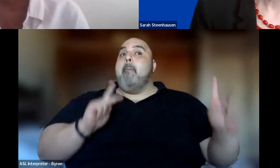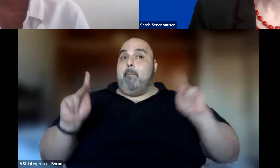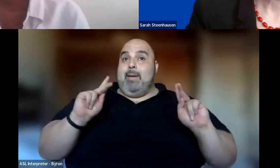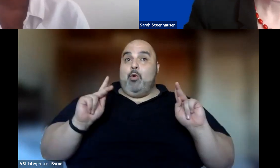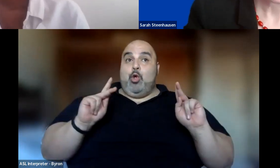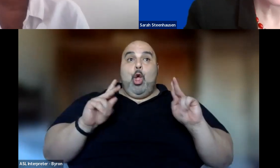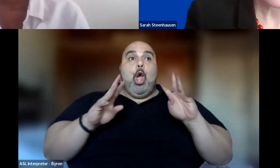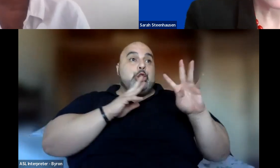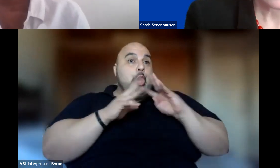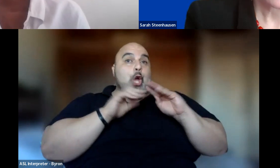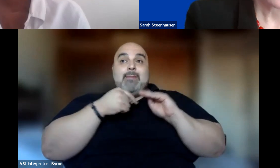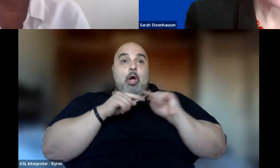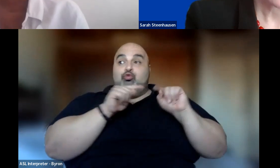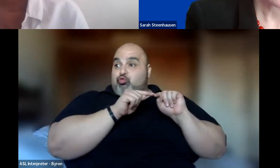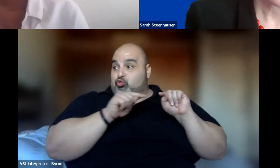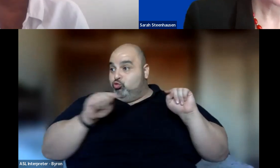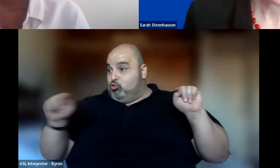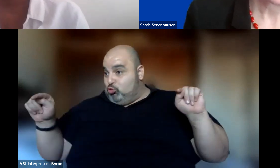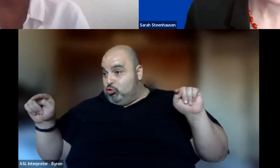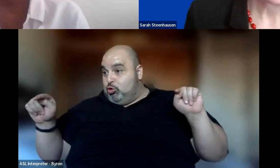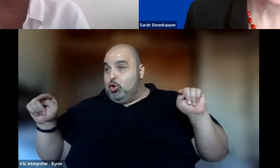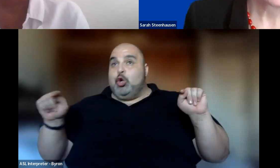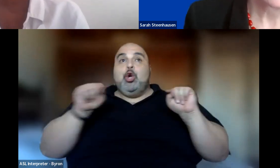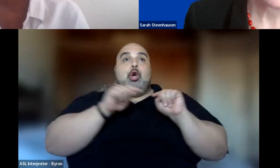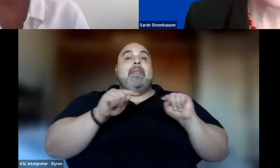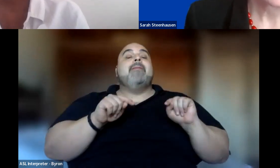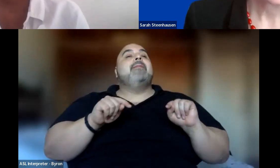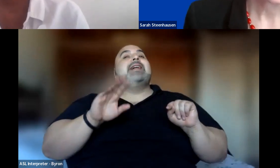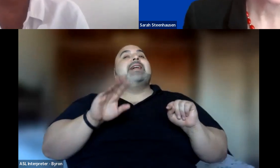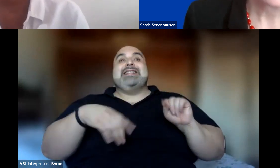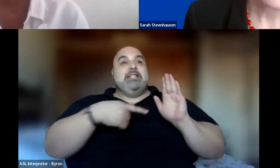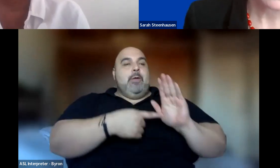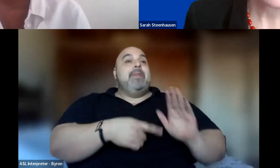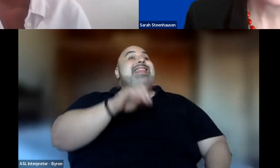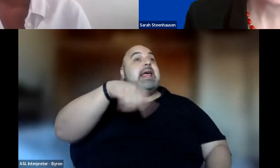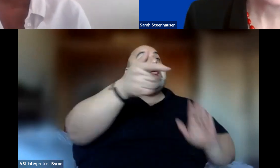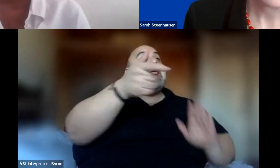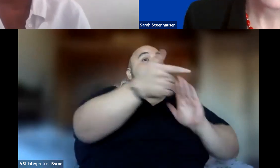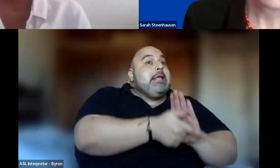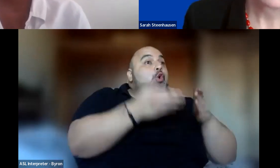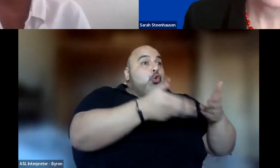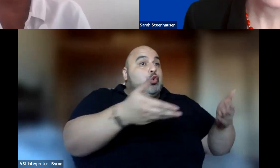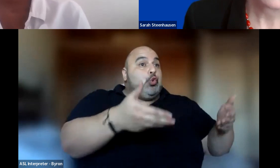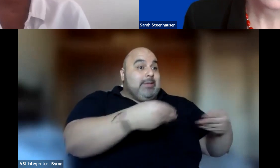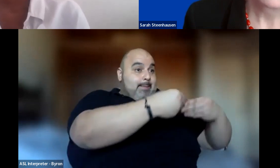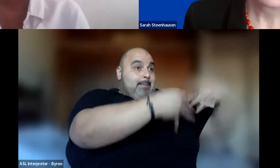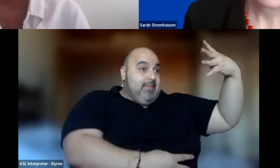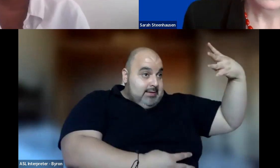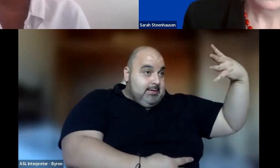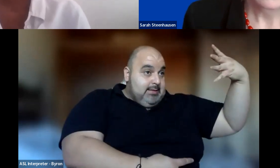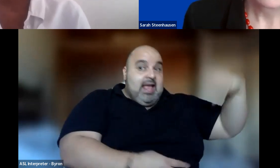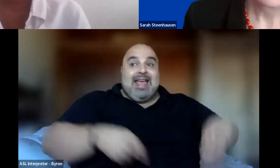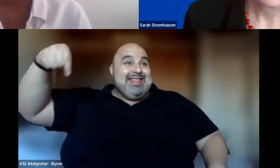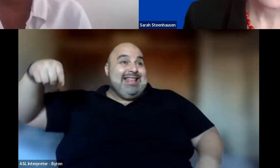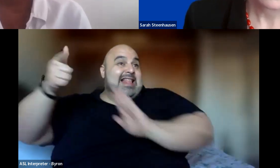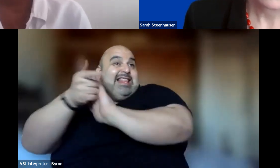types of things, we distinguish what are actual legal tools and what are not, because you tiptoe into the